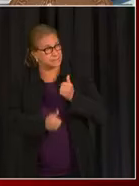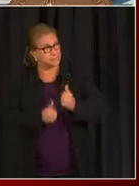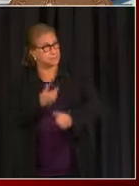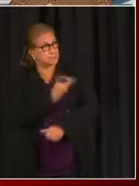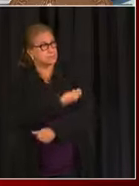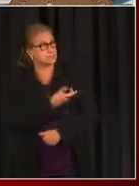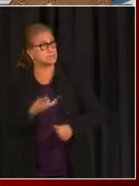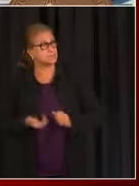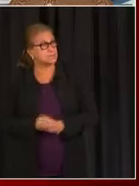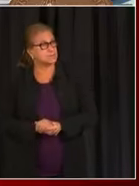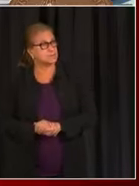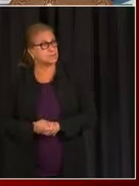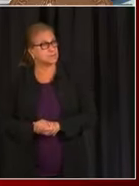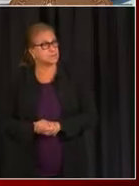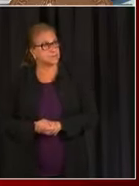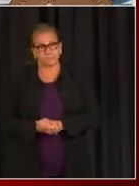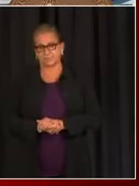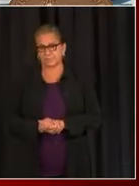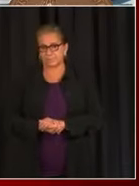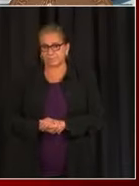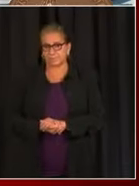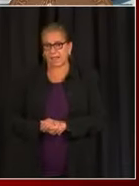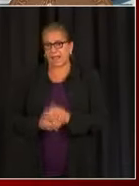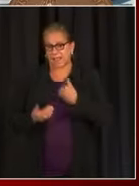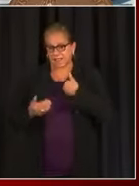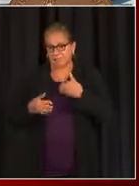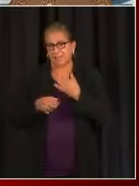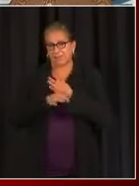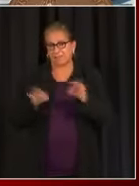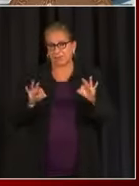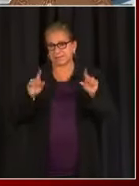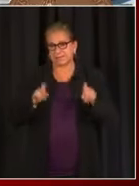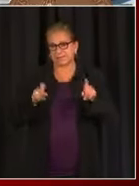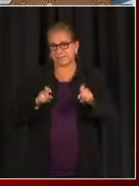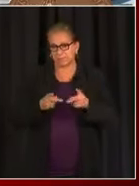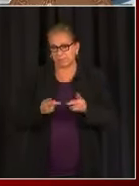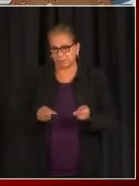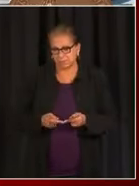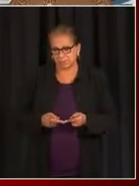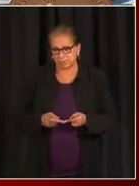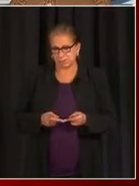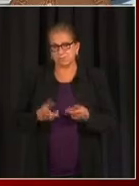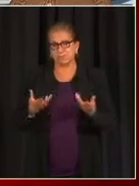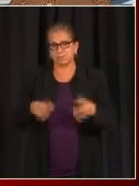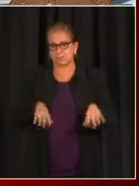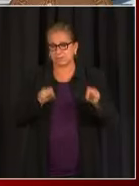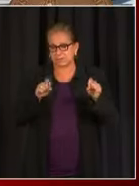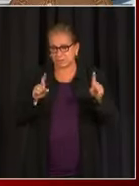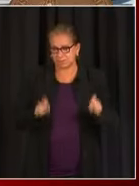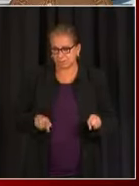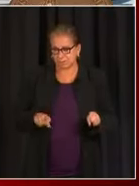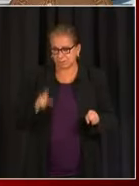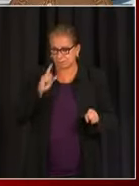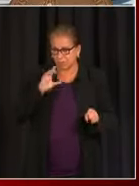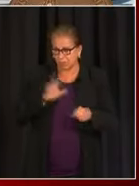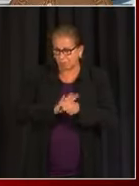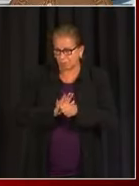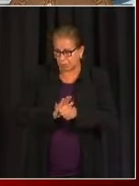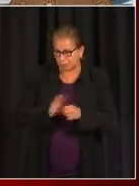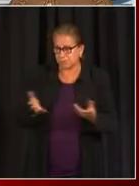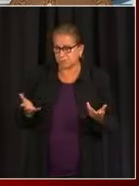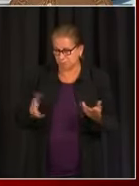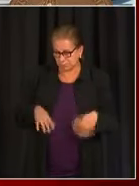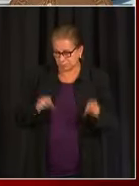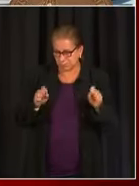And home testing. Need a test, get a test. We haven't spent a lot of time talking about testing